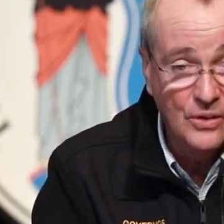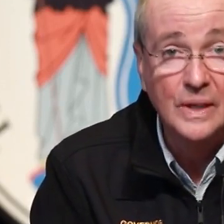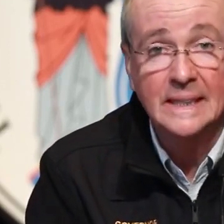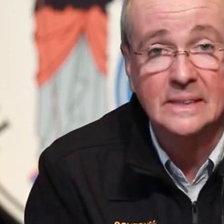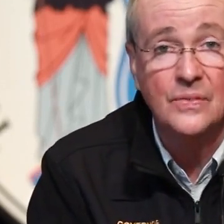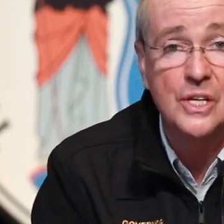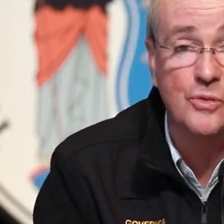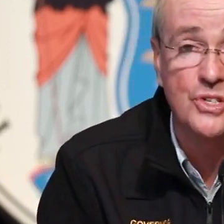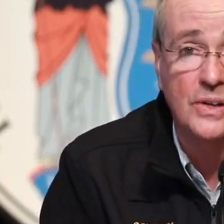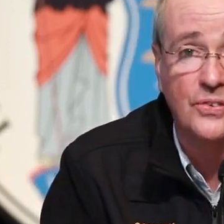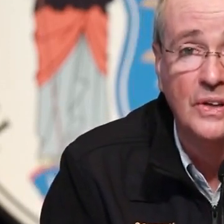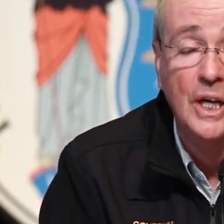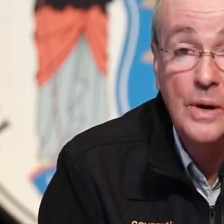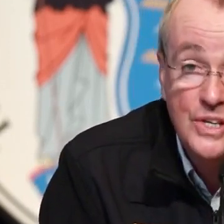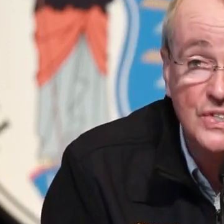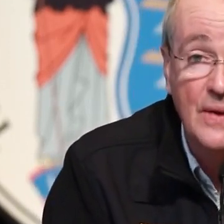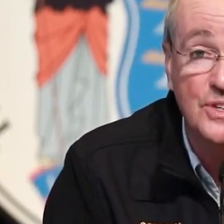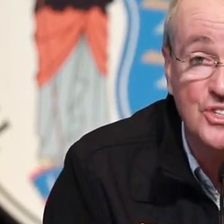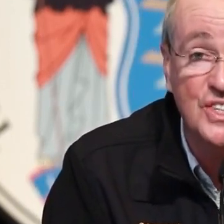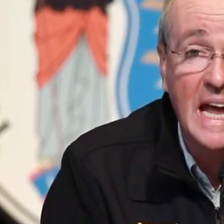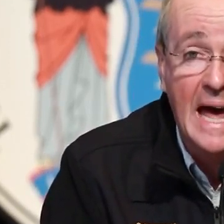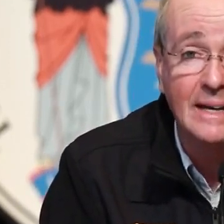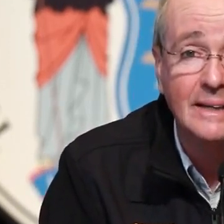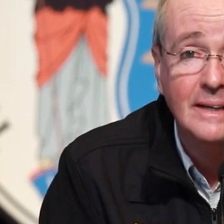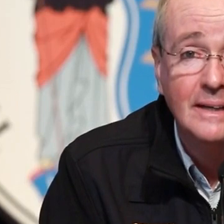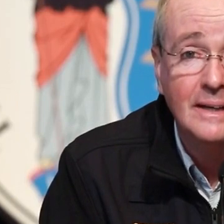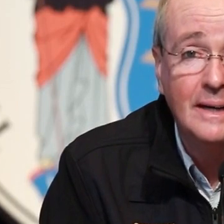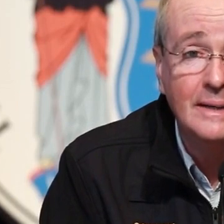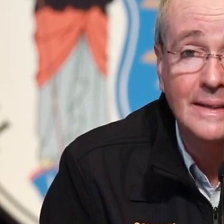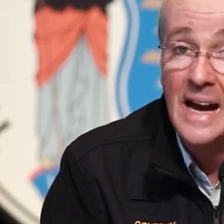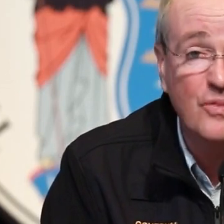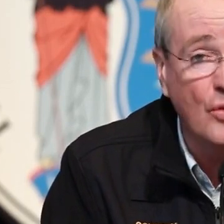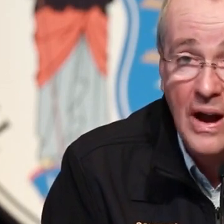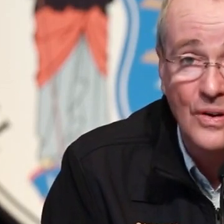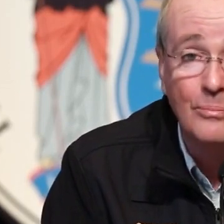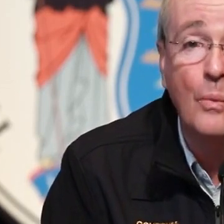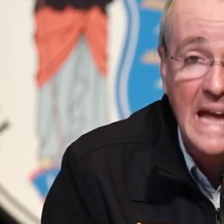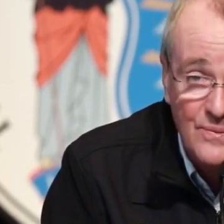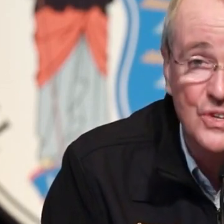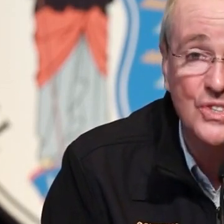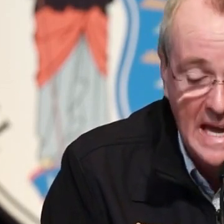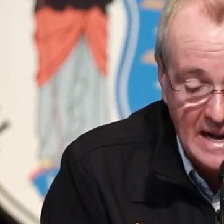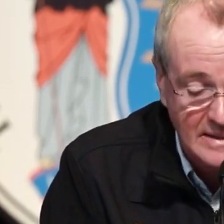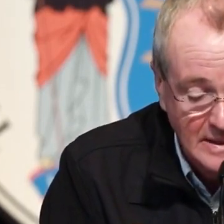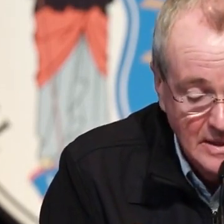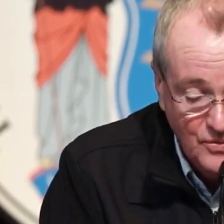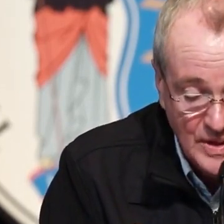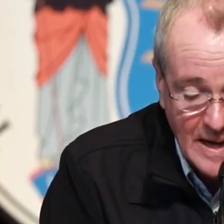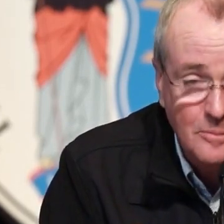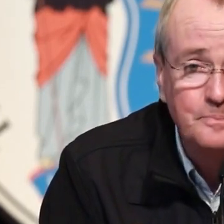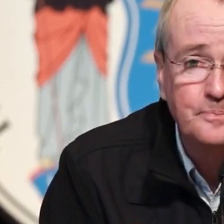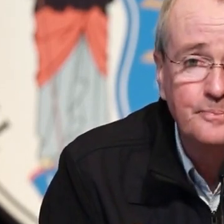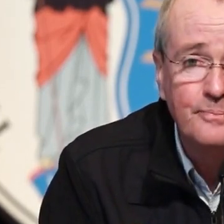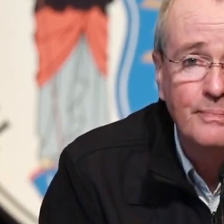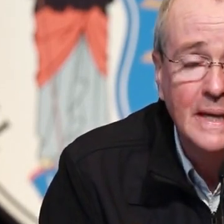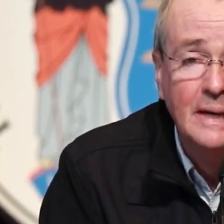that are leading to these results. We just have to stay at it. And not forever, but we have to stay at it for